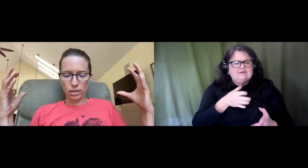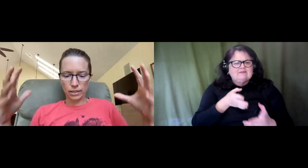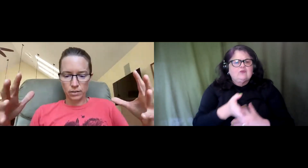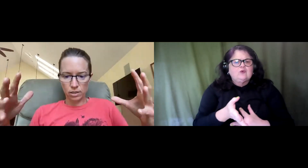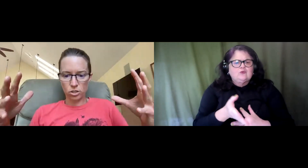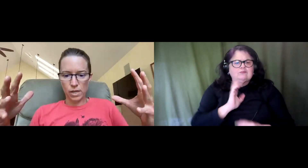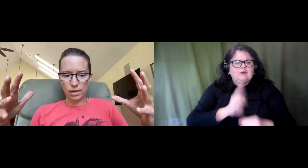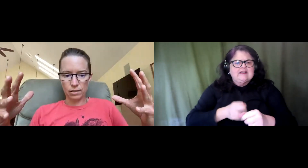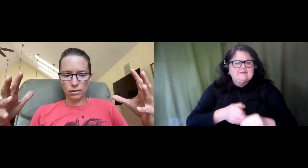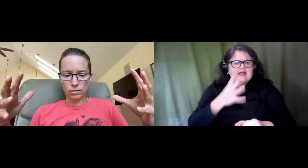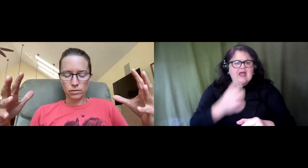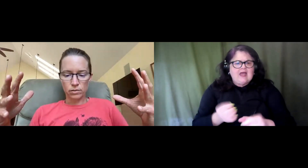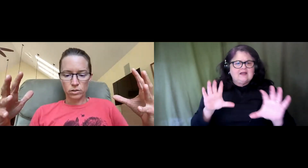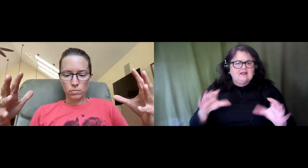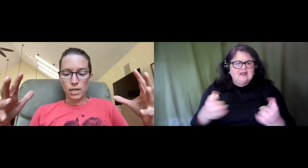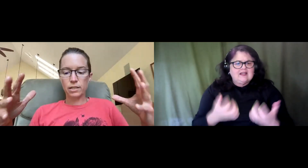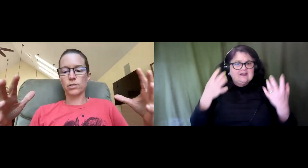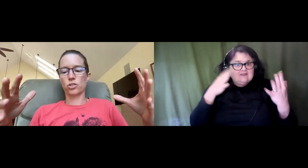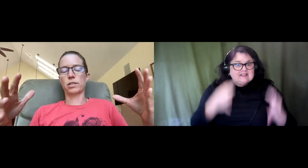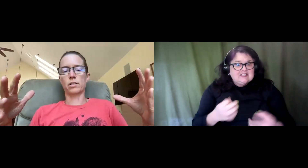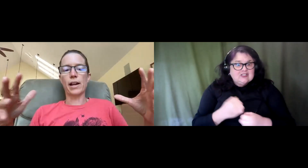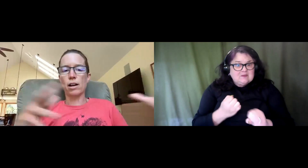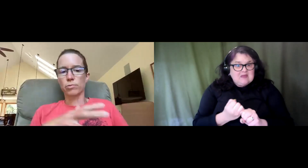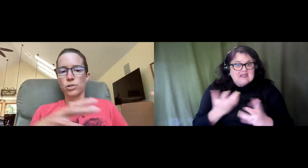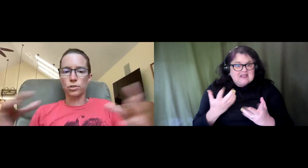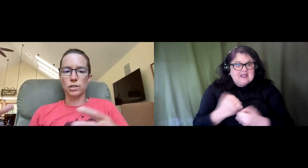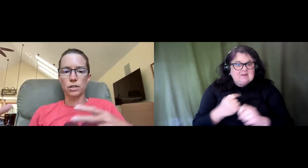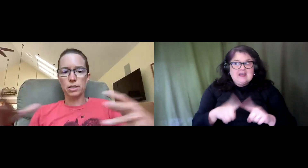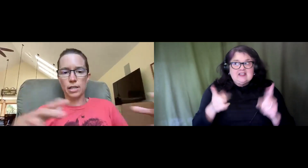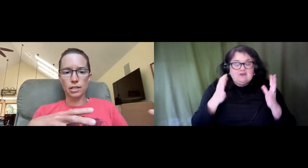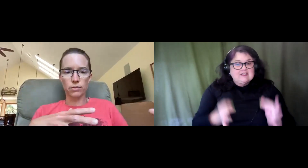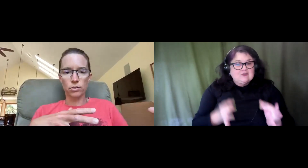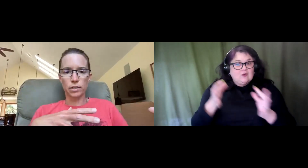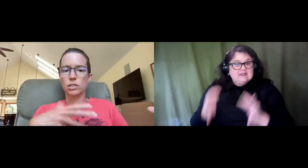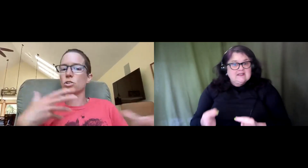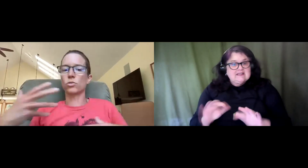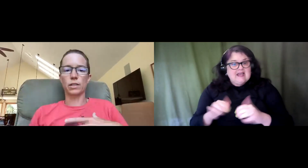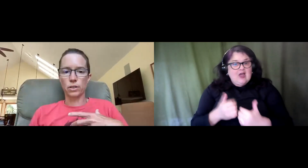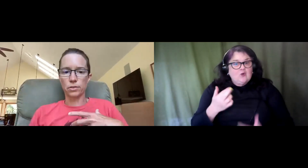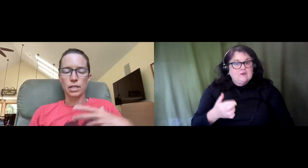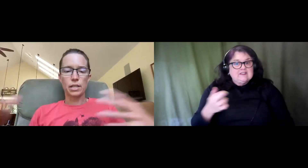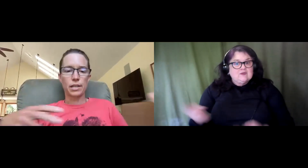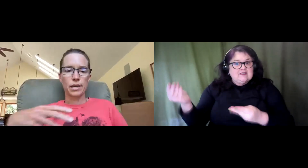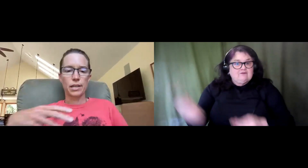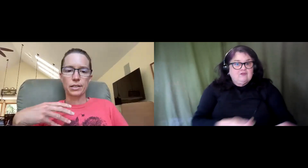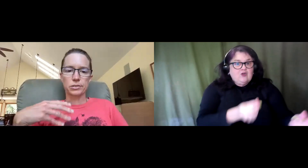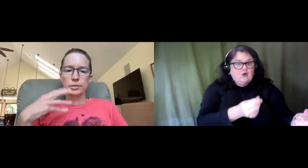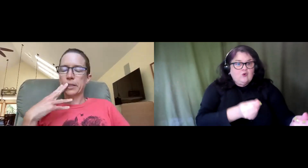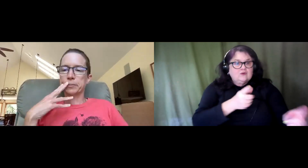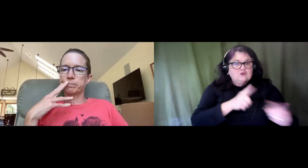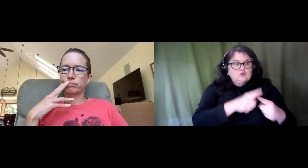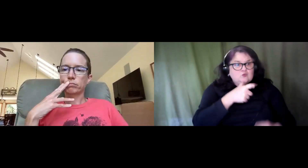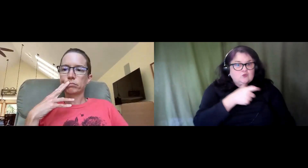and collective decision making, make different choices about how resources in our society flow and to whom they flow. And